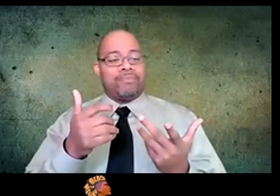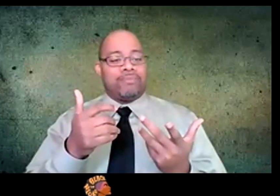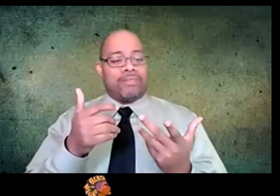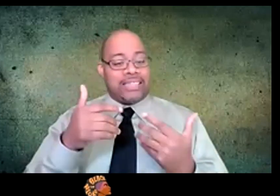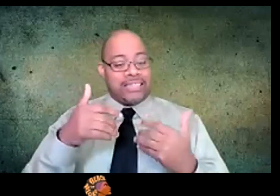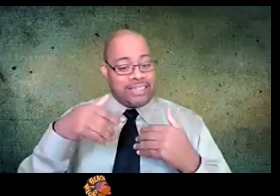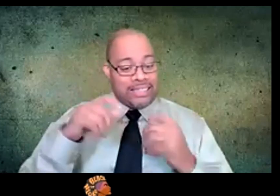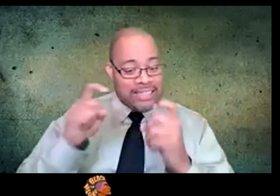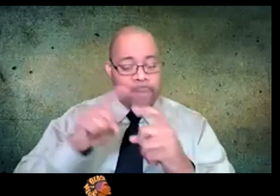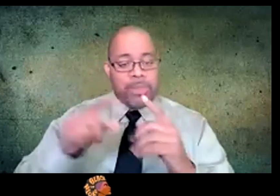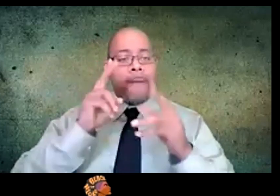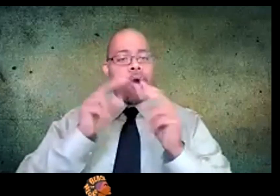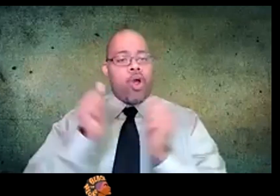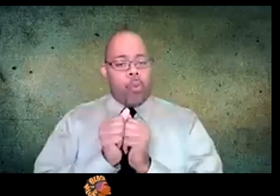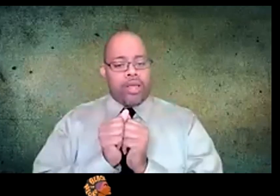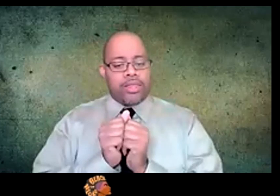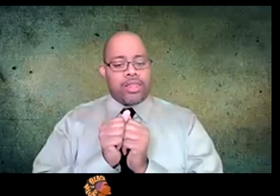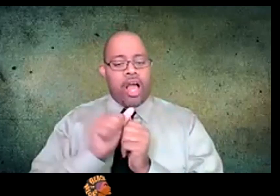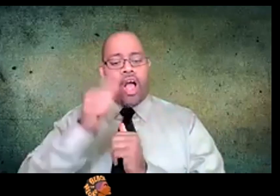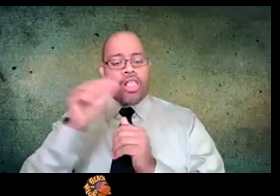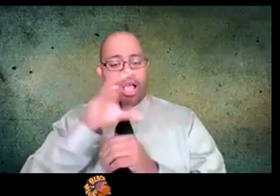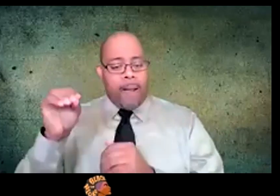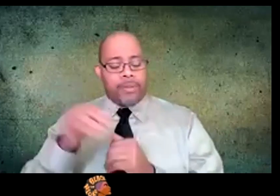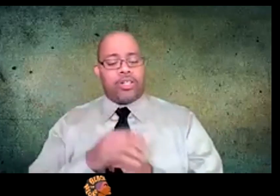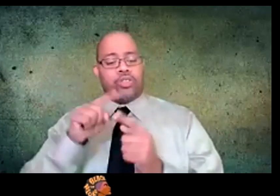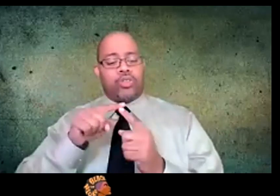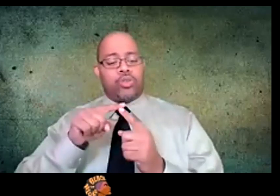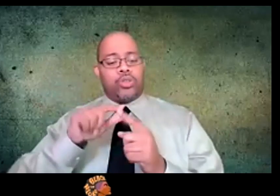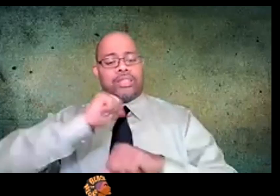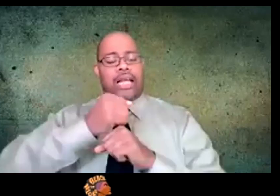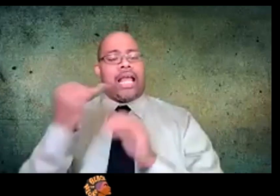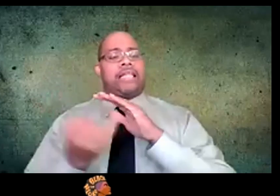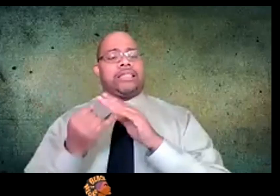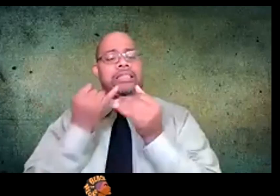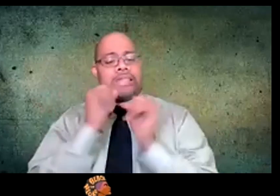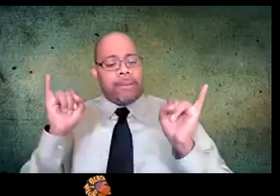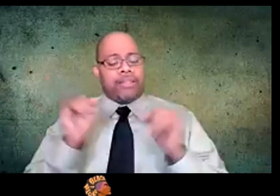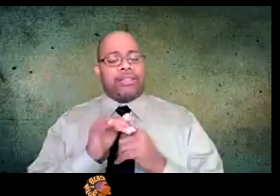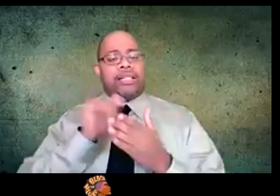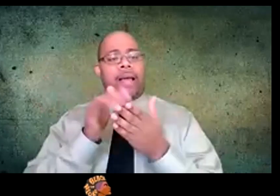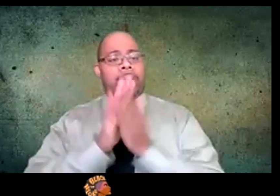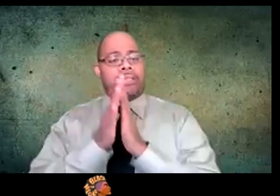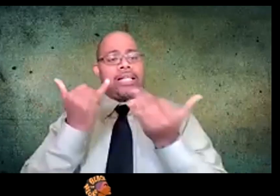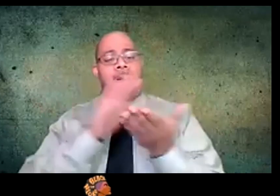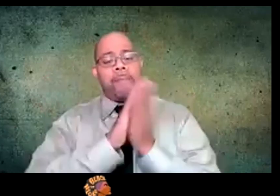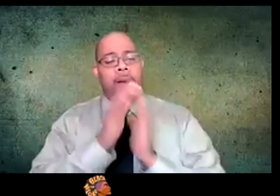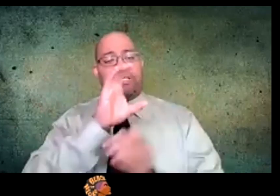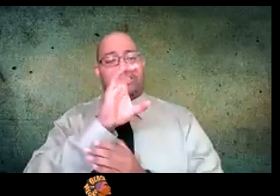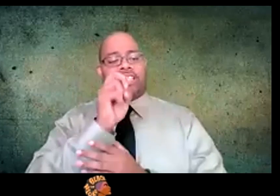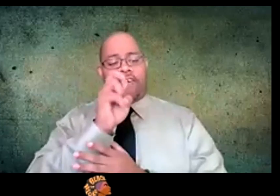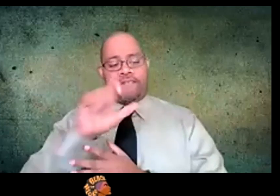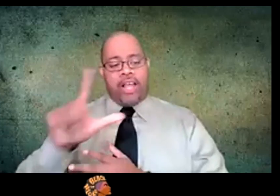ended up partnering with Bain Capital to create this standalone independent entity that's now become Cerevel. It's